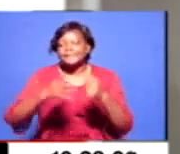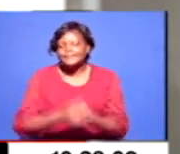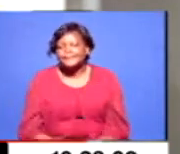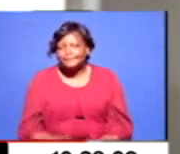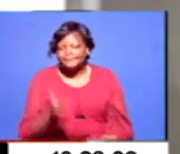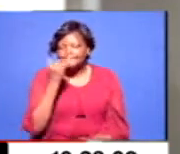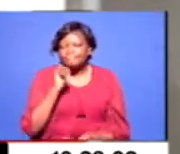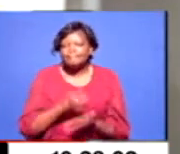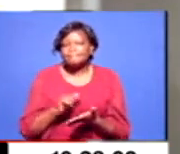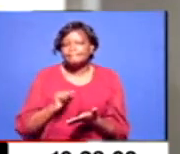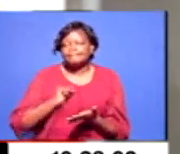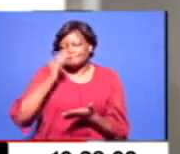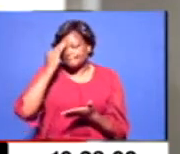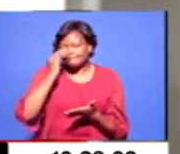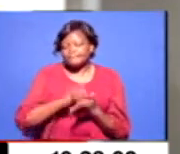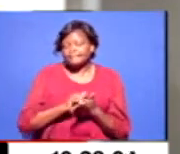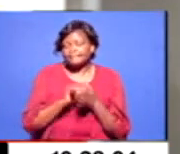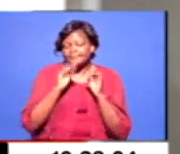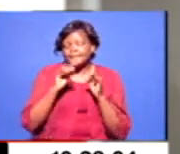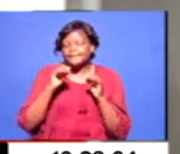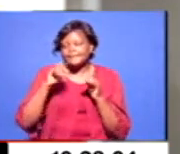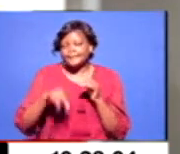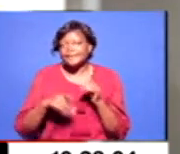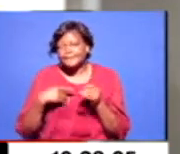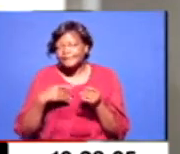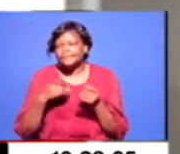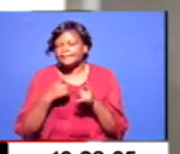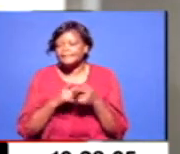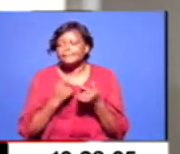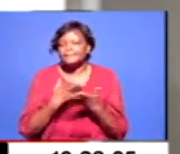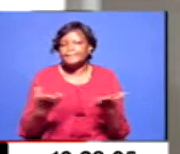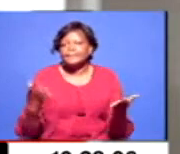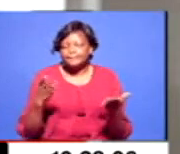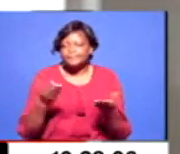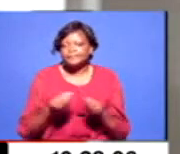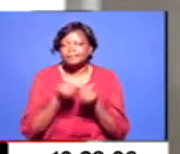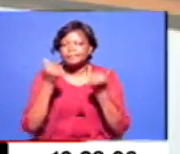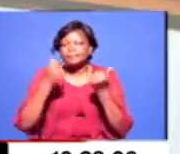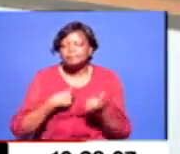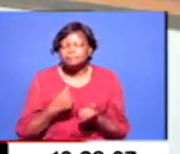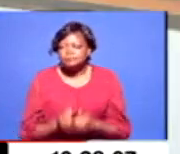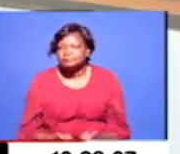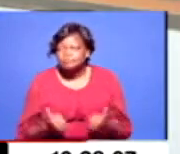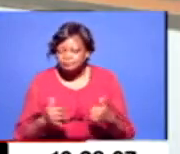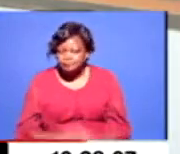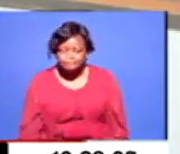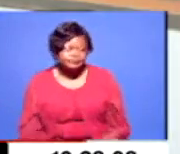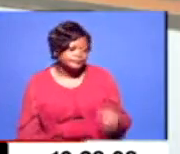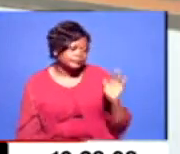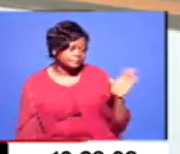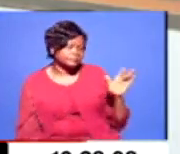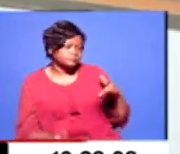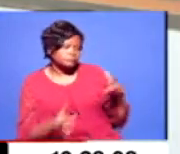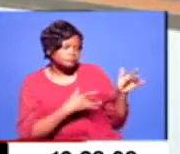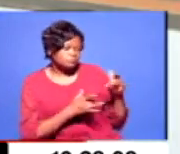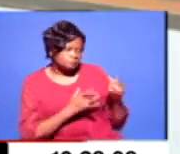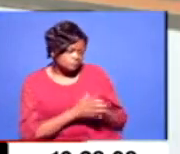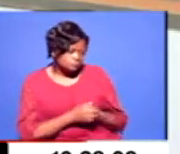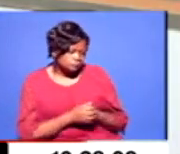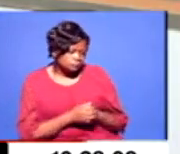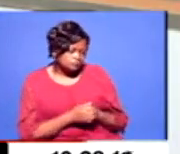you know, even if I'm on my menses, I have something to sort me out. And Lucy, looking at, Joy, looking